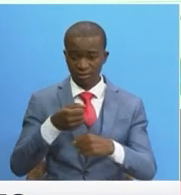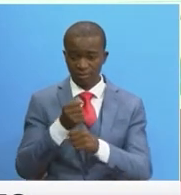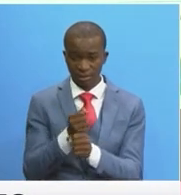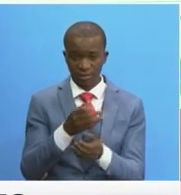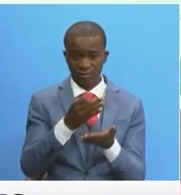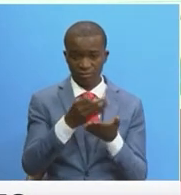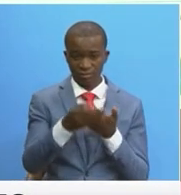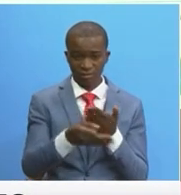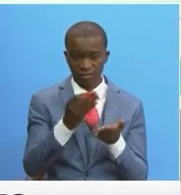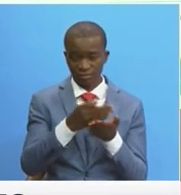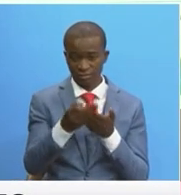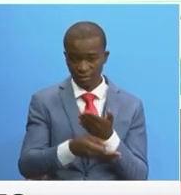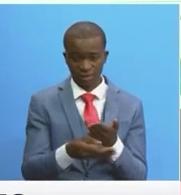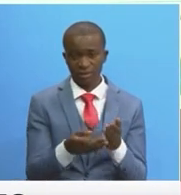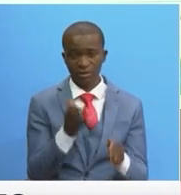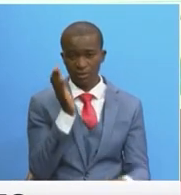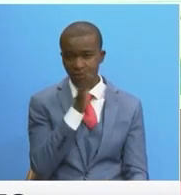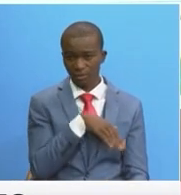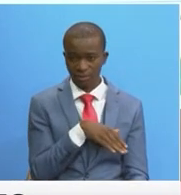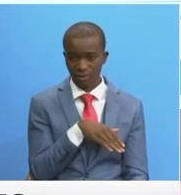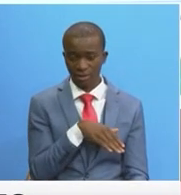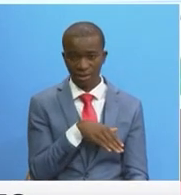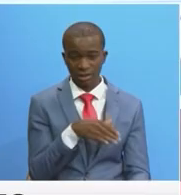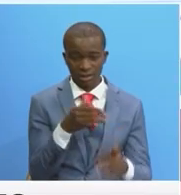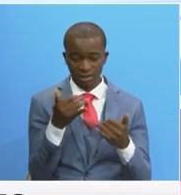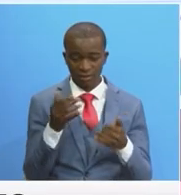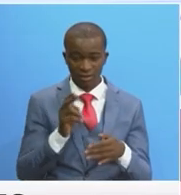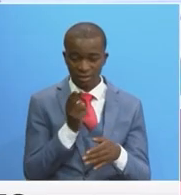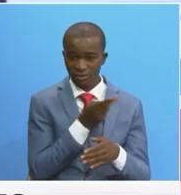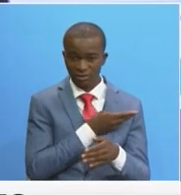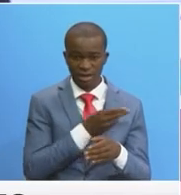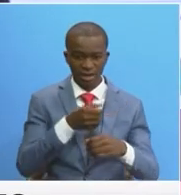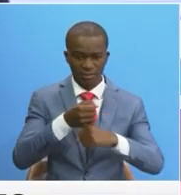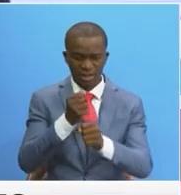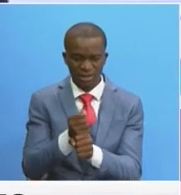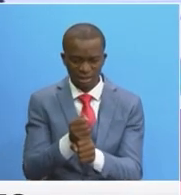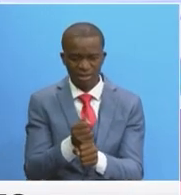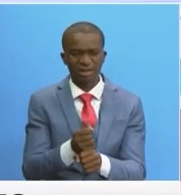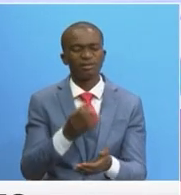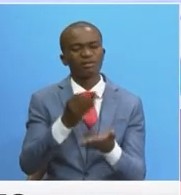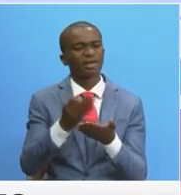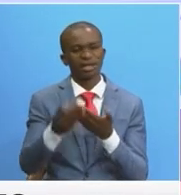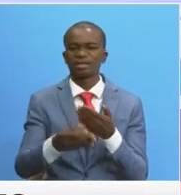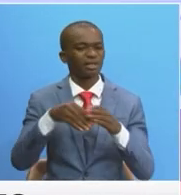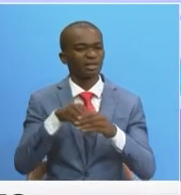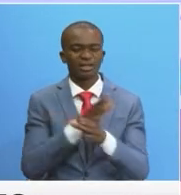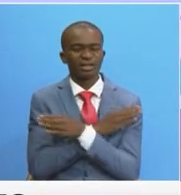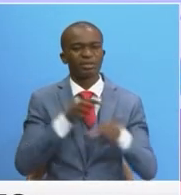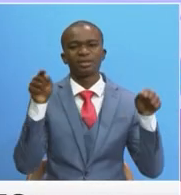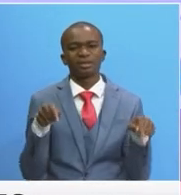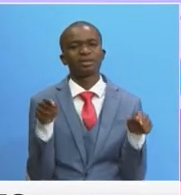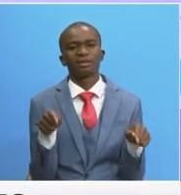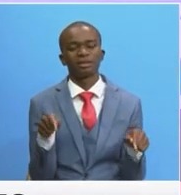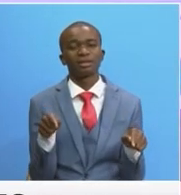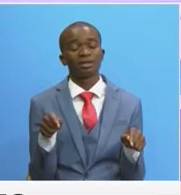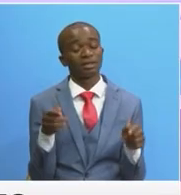now 850 kwacha because we are now producing it locally. You talked about Zambians not being proud of what is called made in